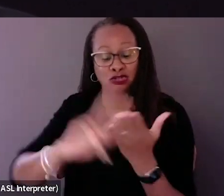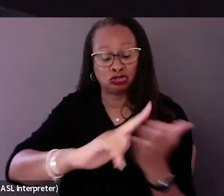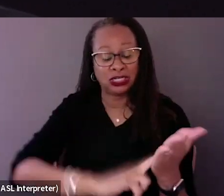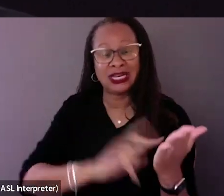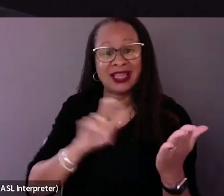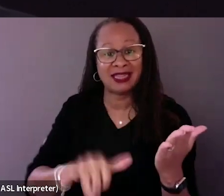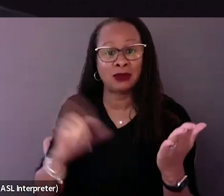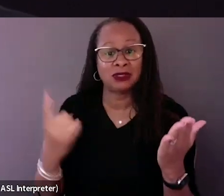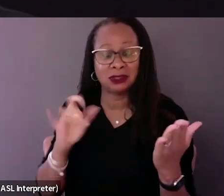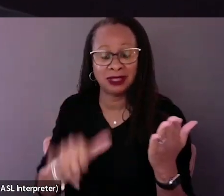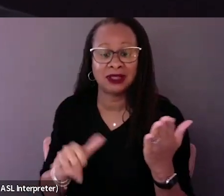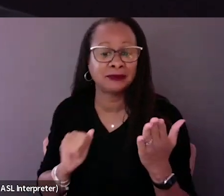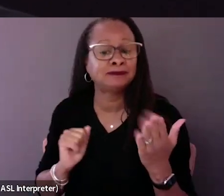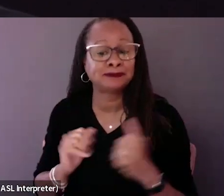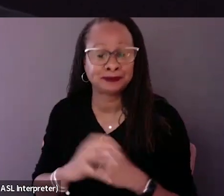was something to